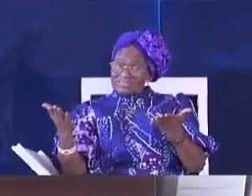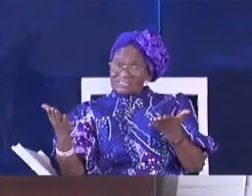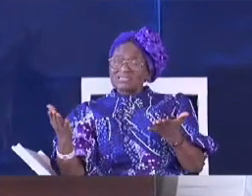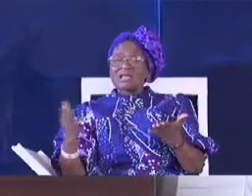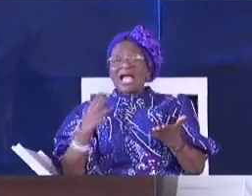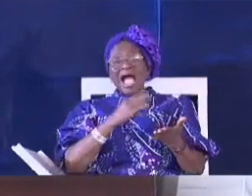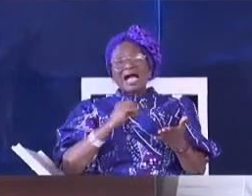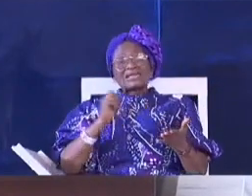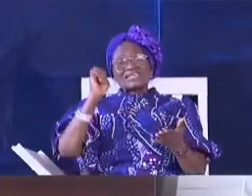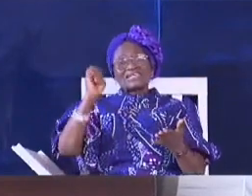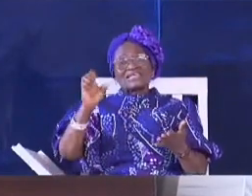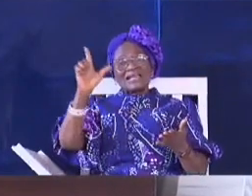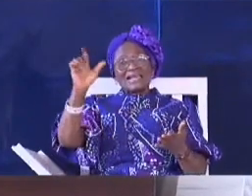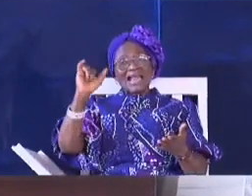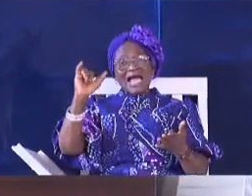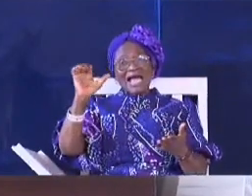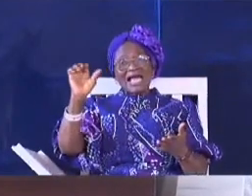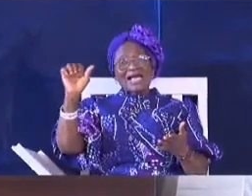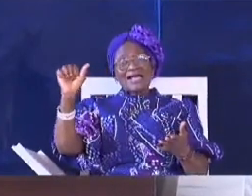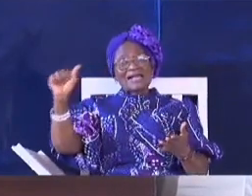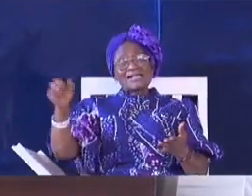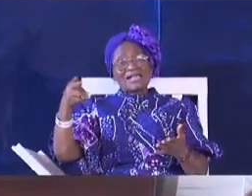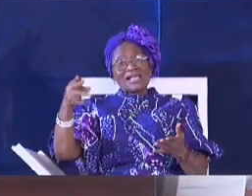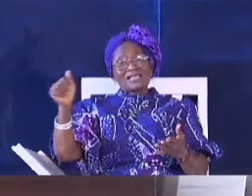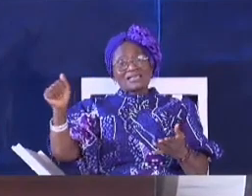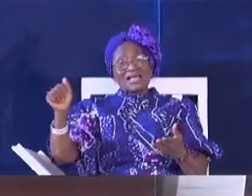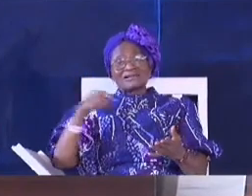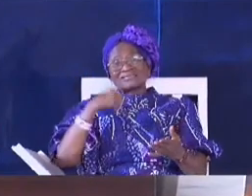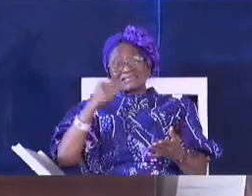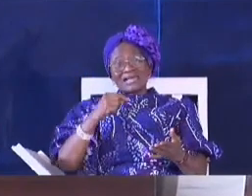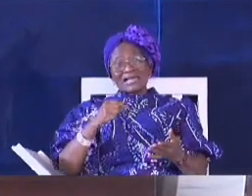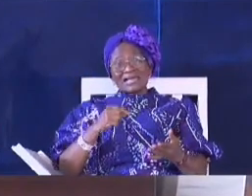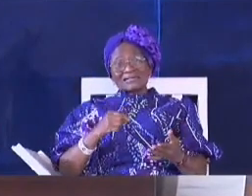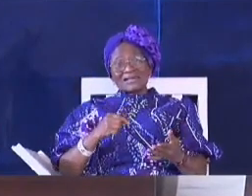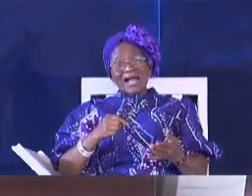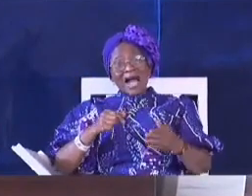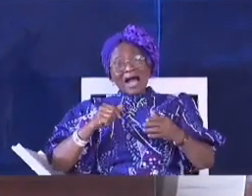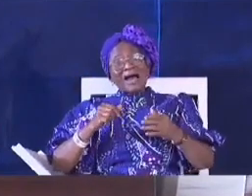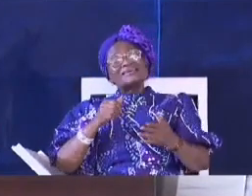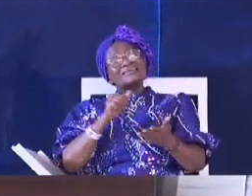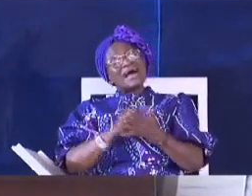And Elijah said, that's a hard thing.